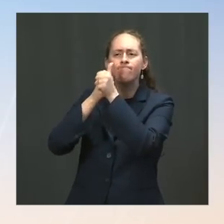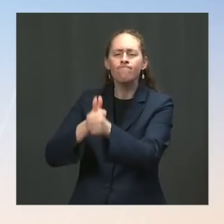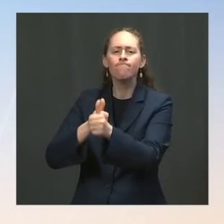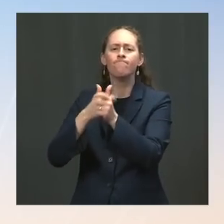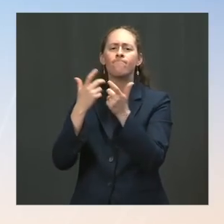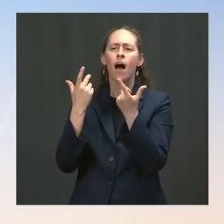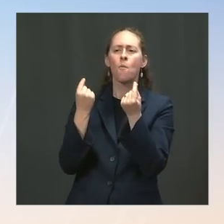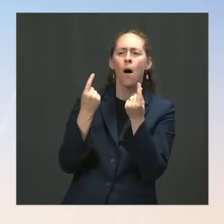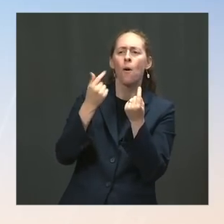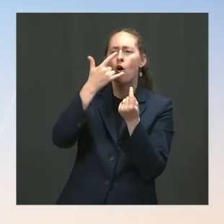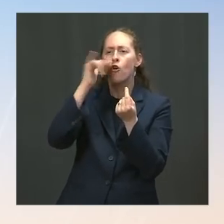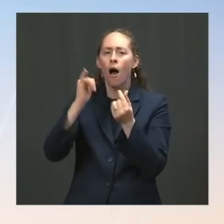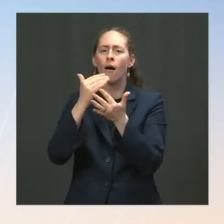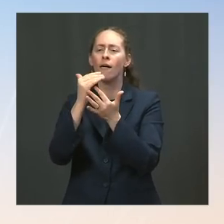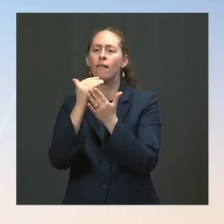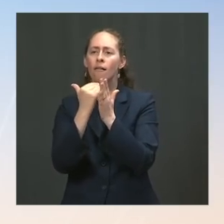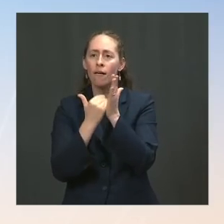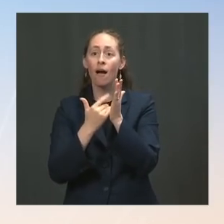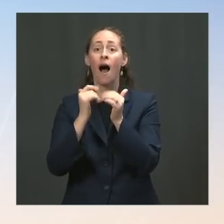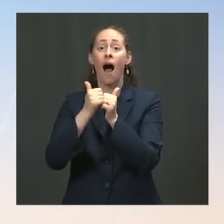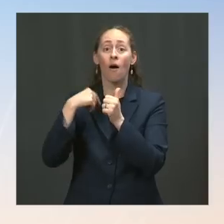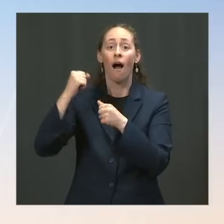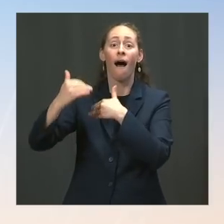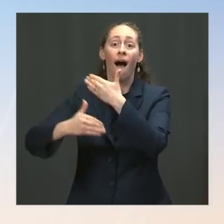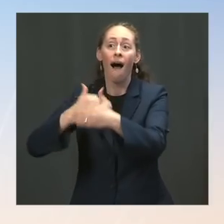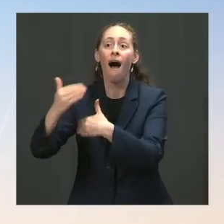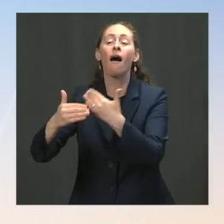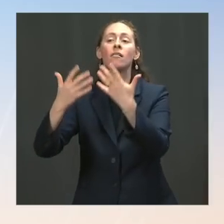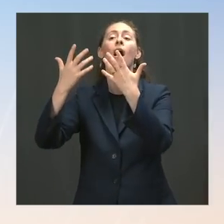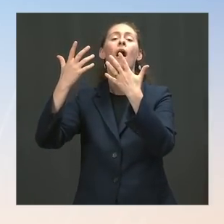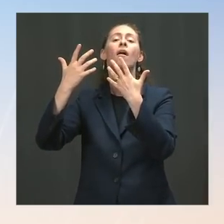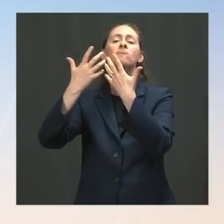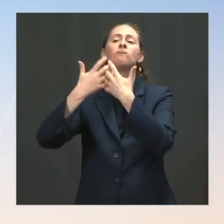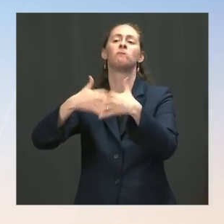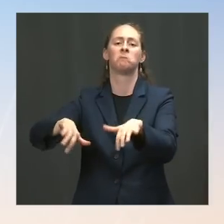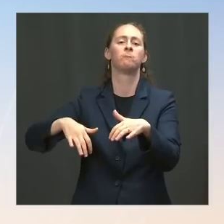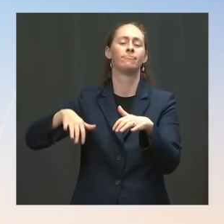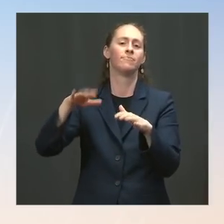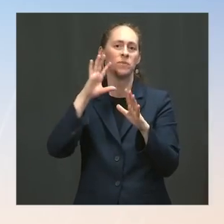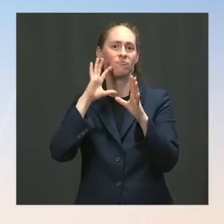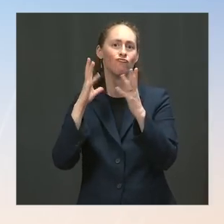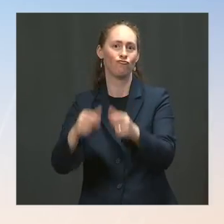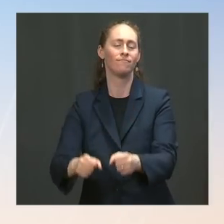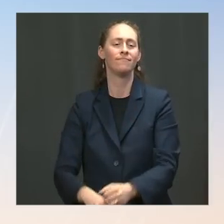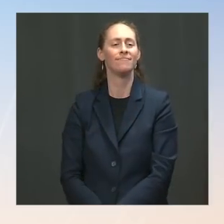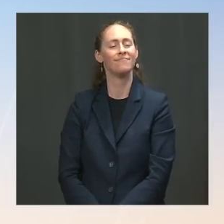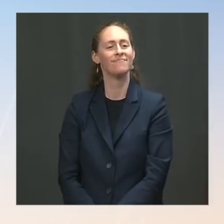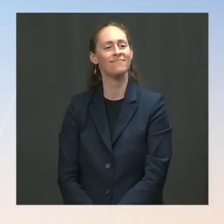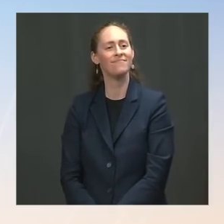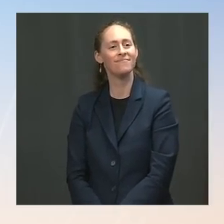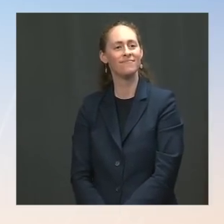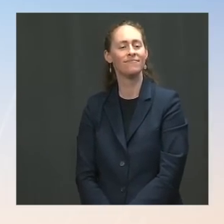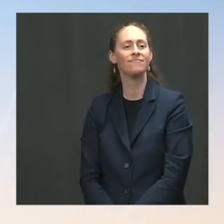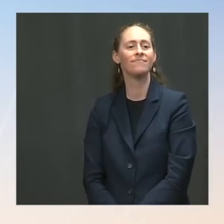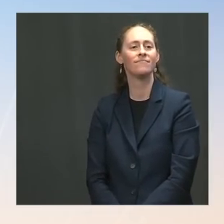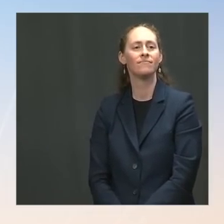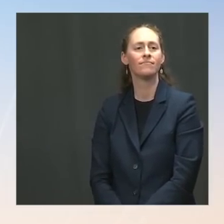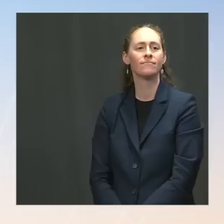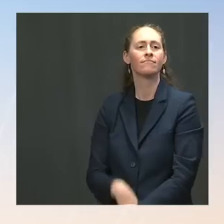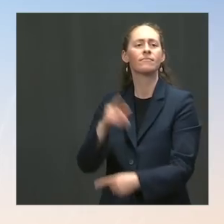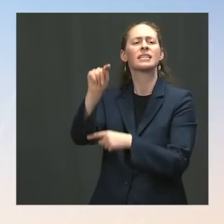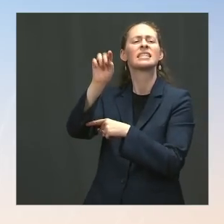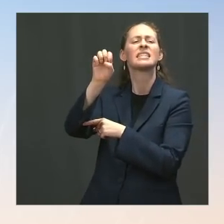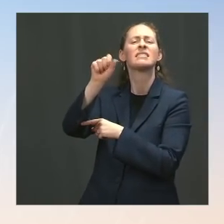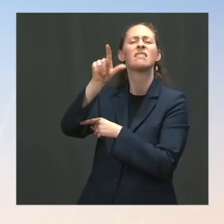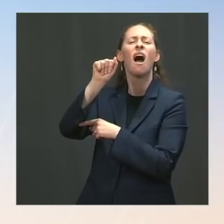these pronouncements a reality. And the founder of Tesla, Elon Musk, expressed surprise that he was not invited to